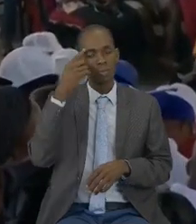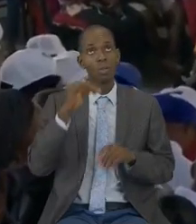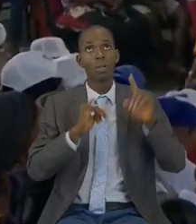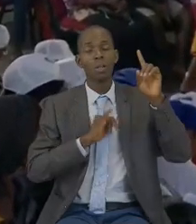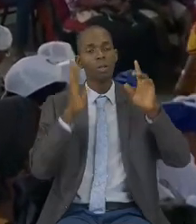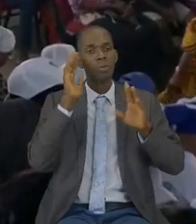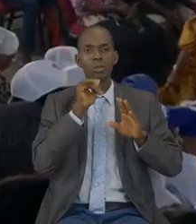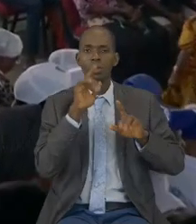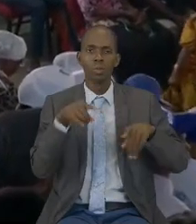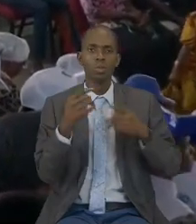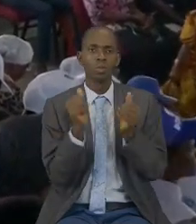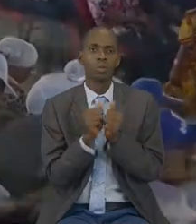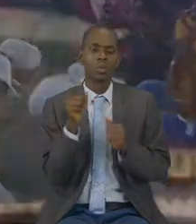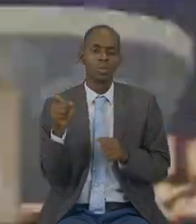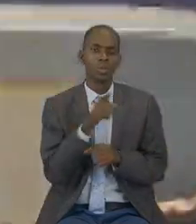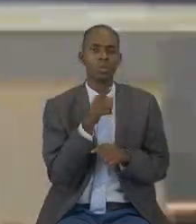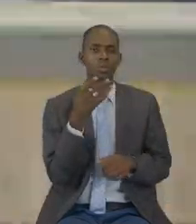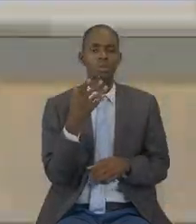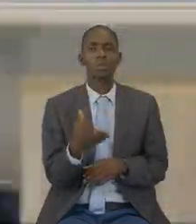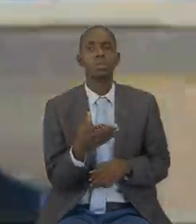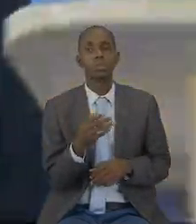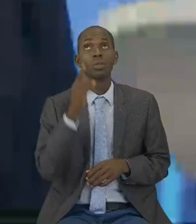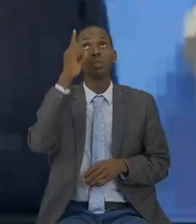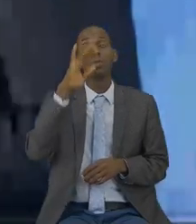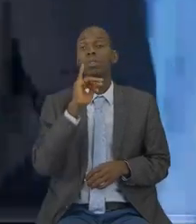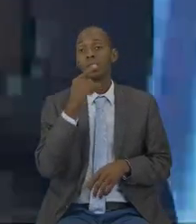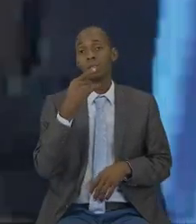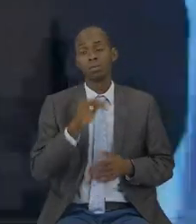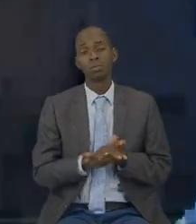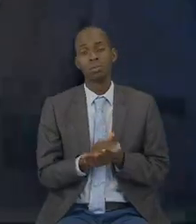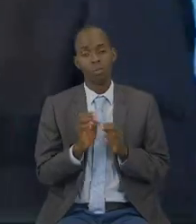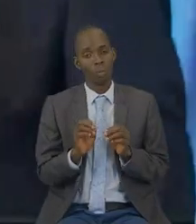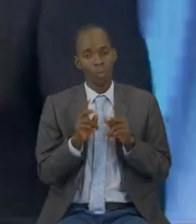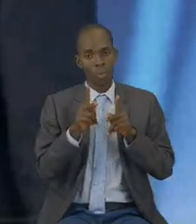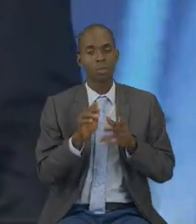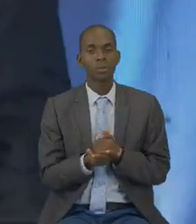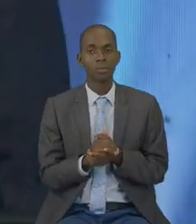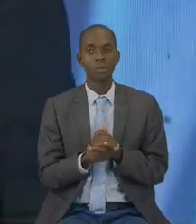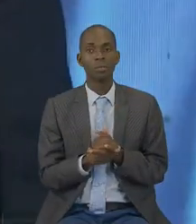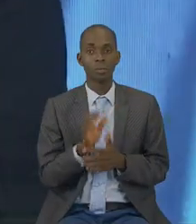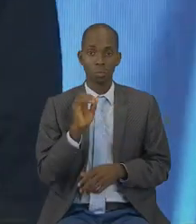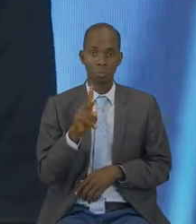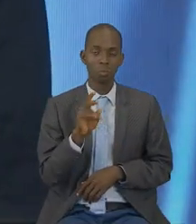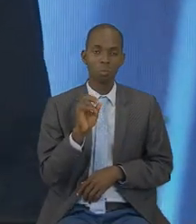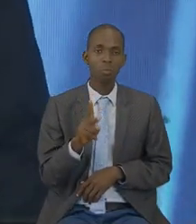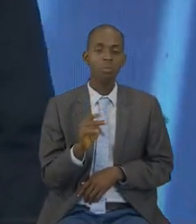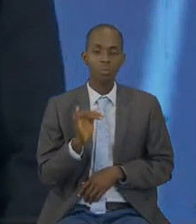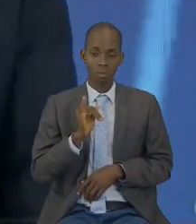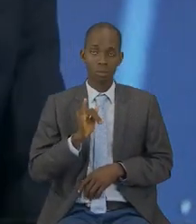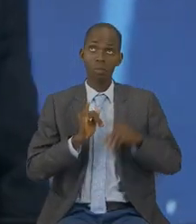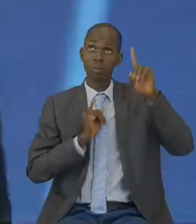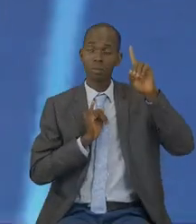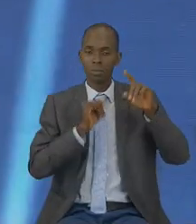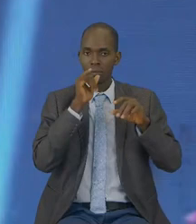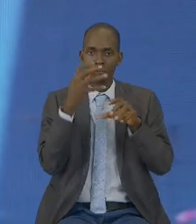thee. What's God saying? God is saying, all right, I'm taking you out of Egypt. I'm